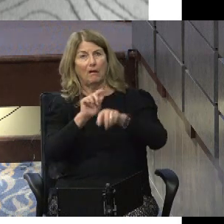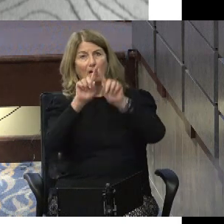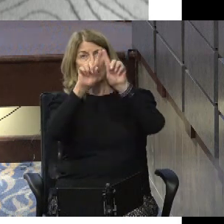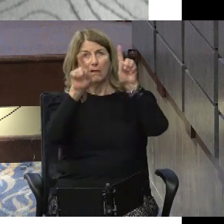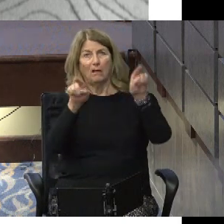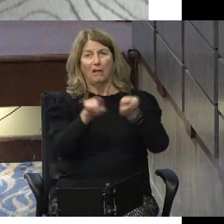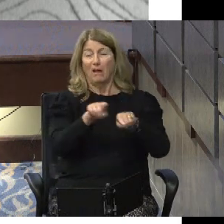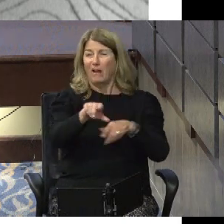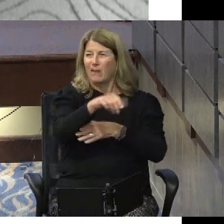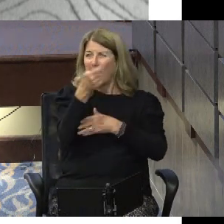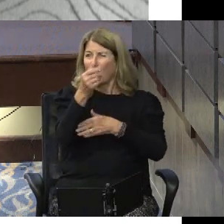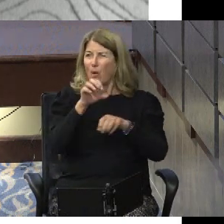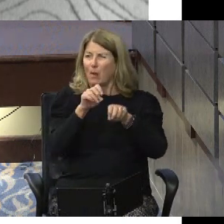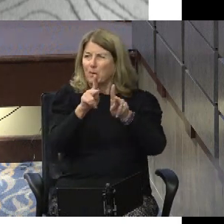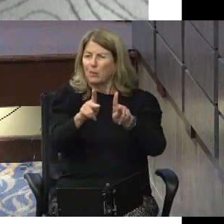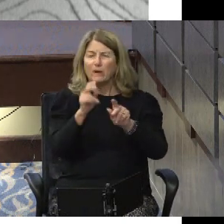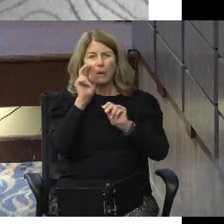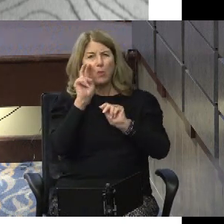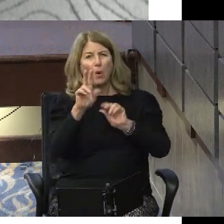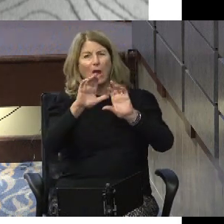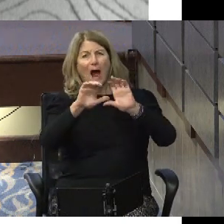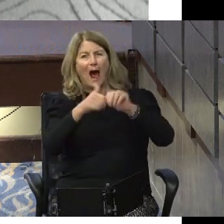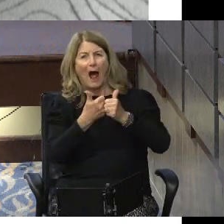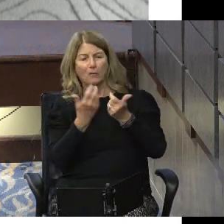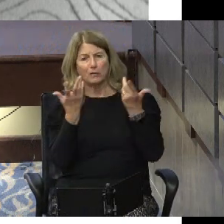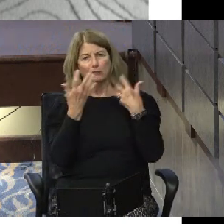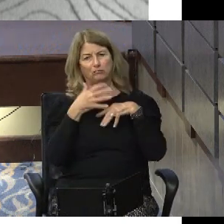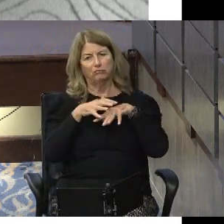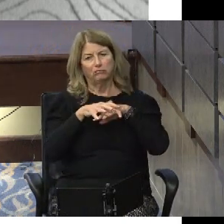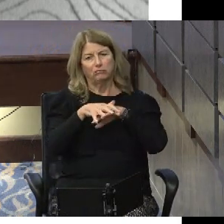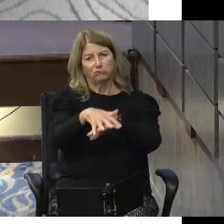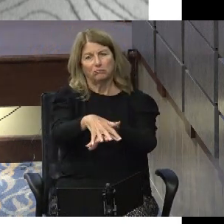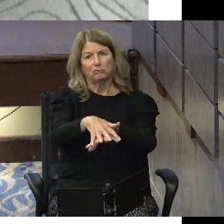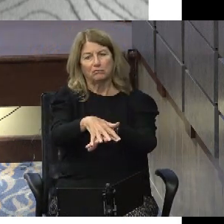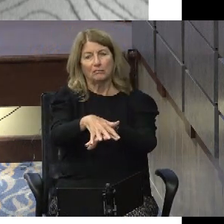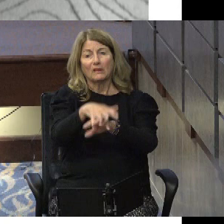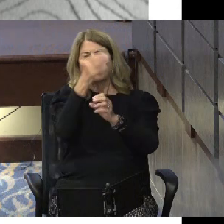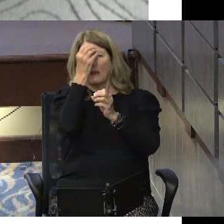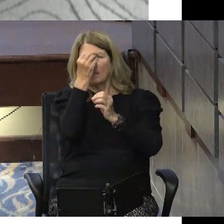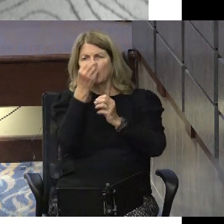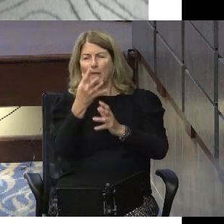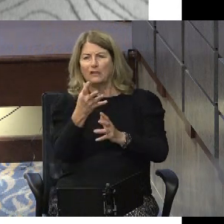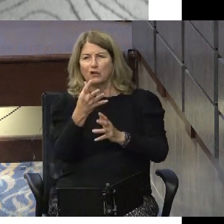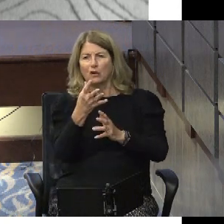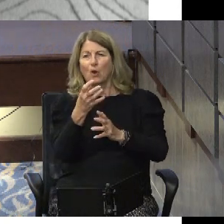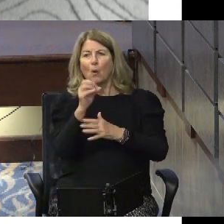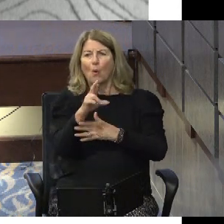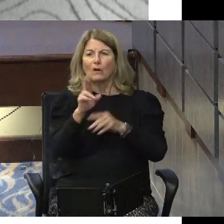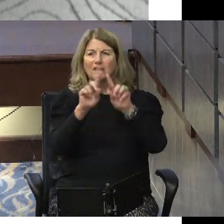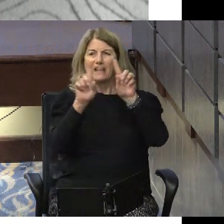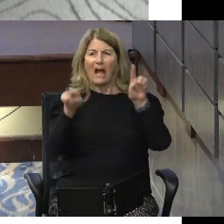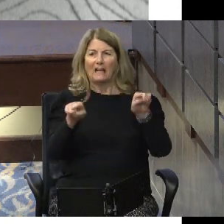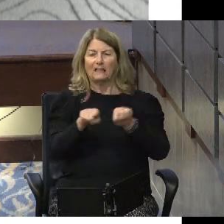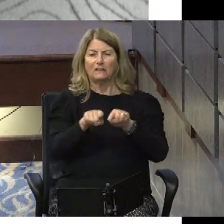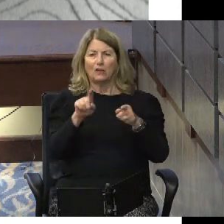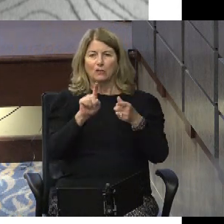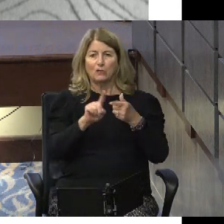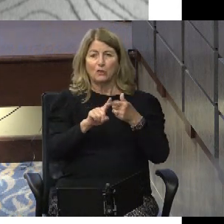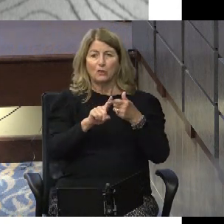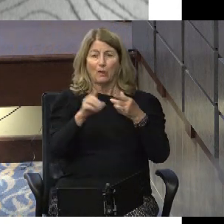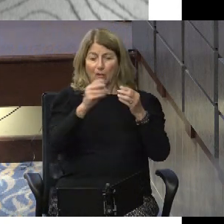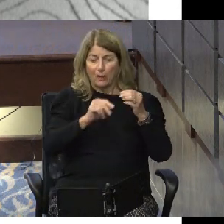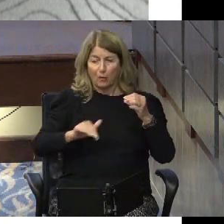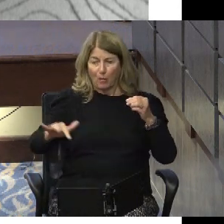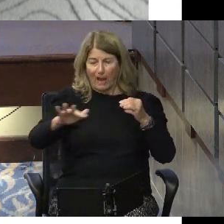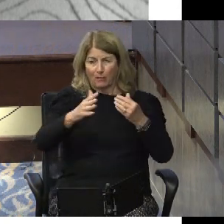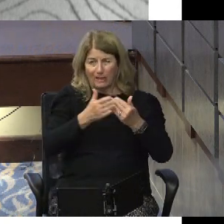opportunity, is looking at how we can integrate interpretive information or signage into the ground plane of the Riverwalk,